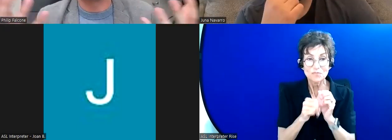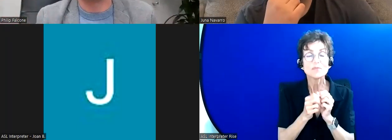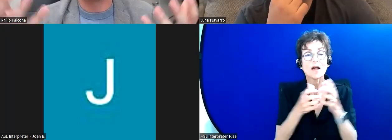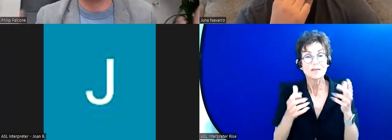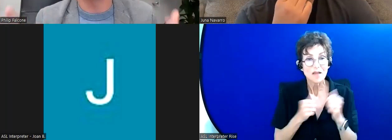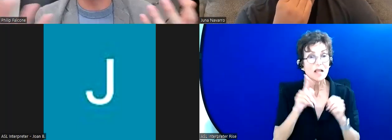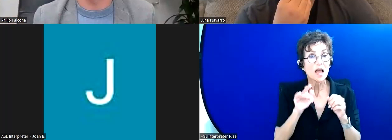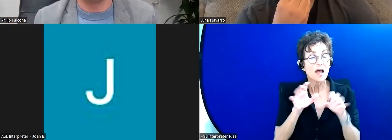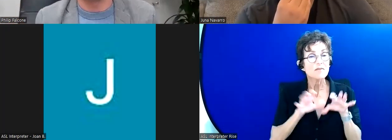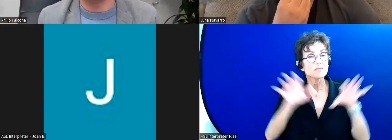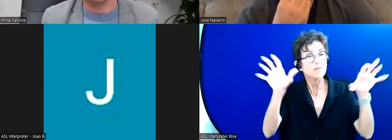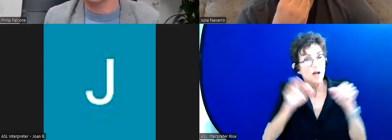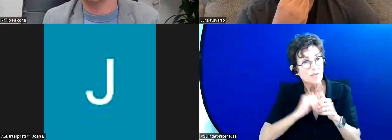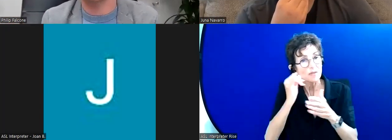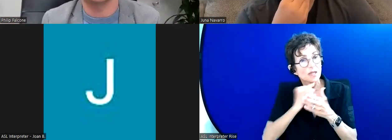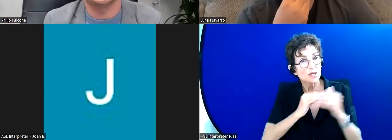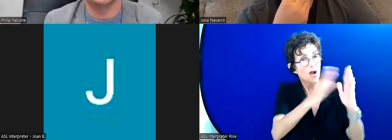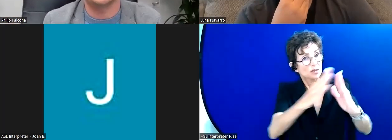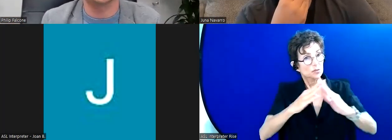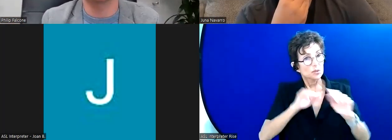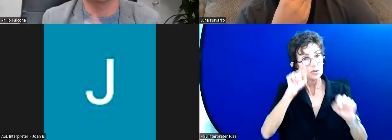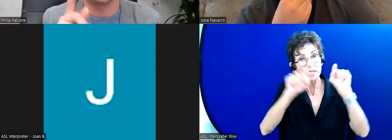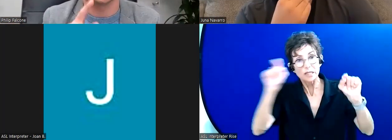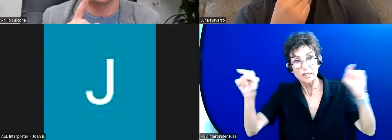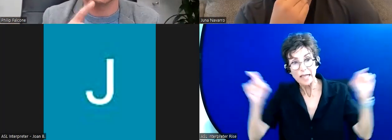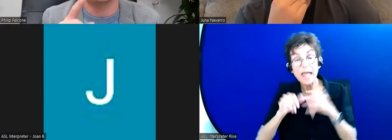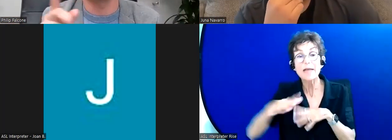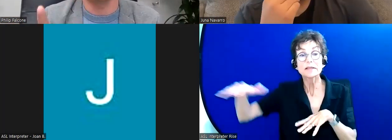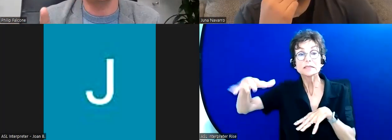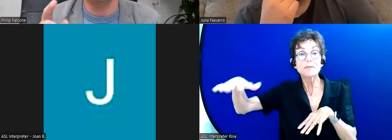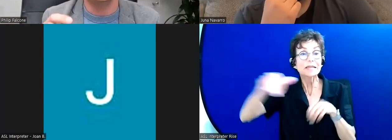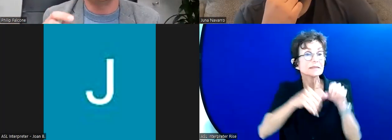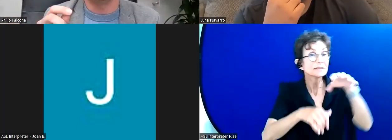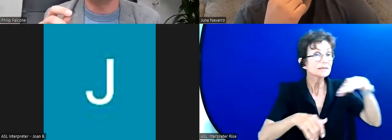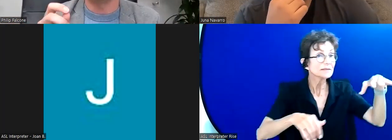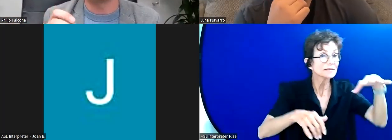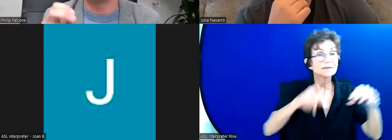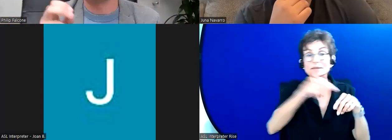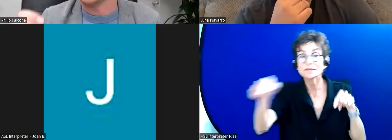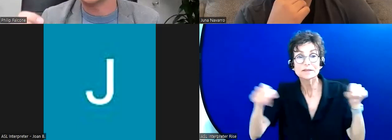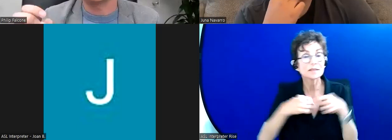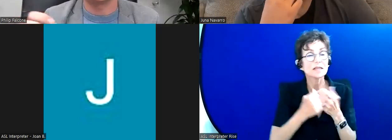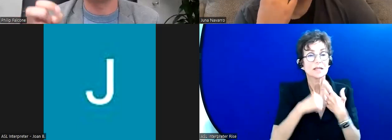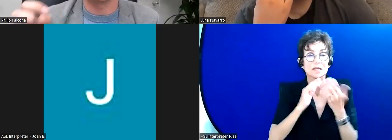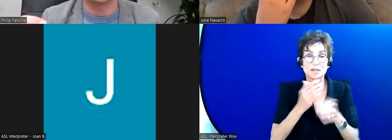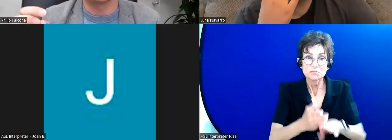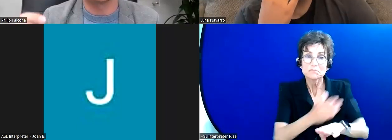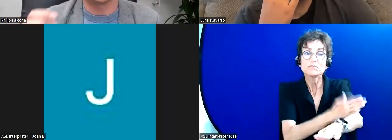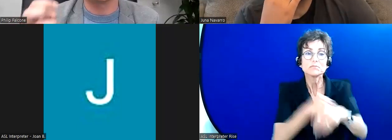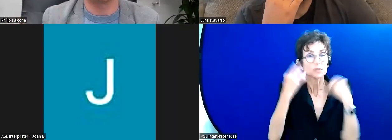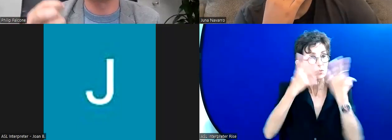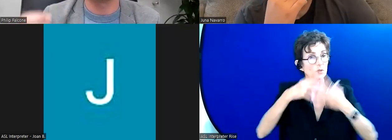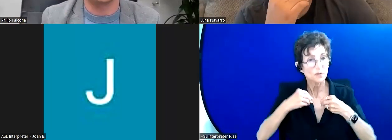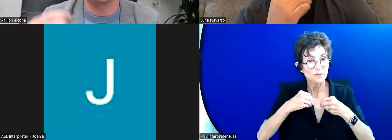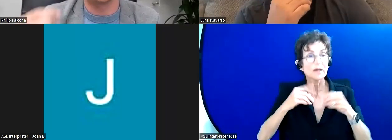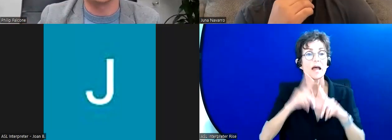making spaces beautiful through art. Not a lot of cities, I think a lot of cities are starting to get to that point now, but I'm going to put a positive plug in for the city of Riverside. I